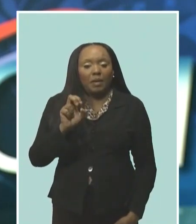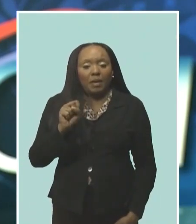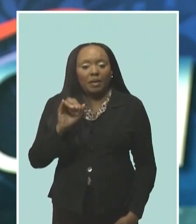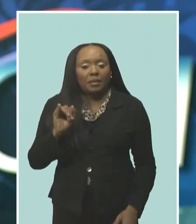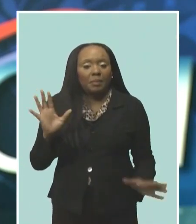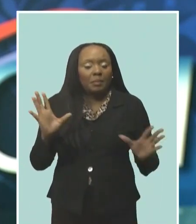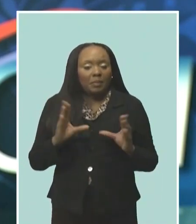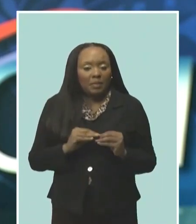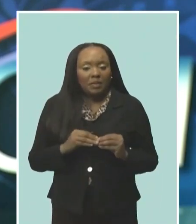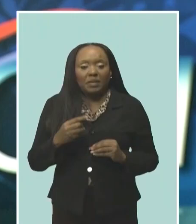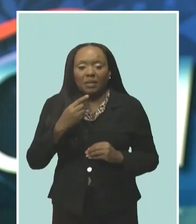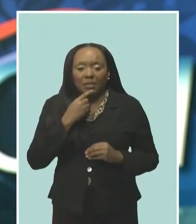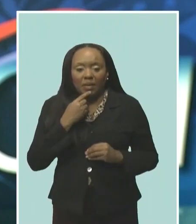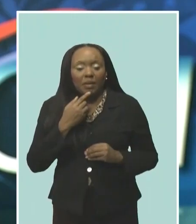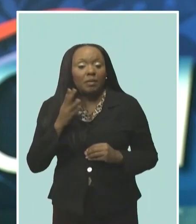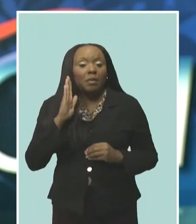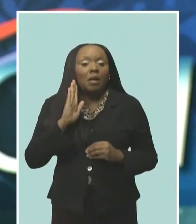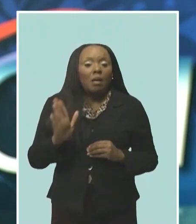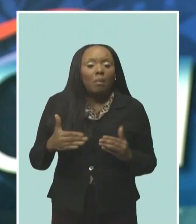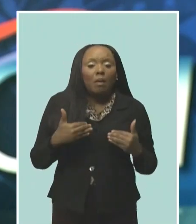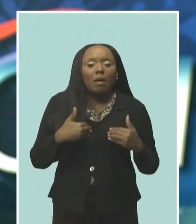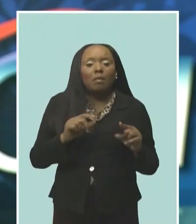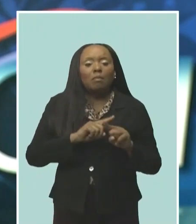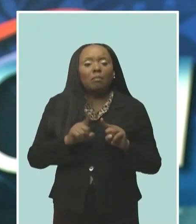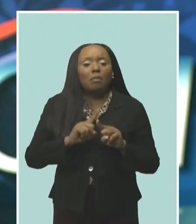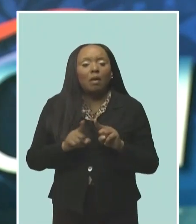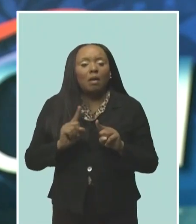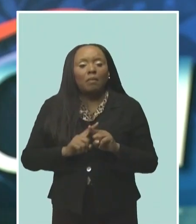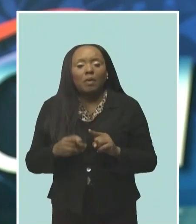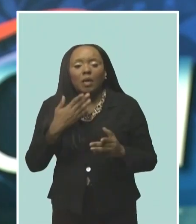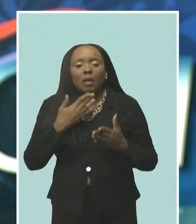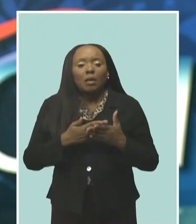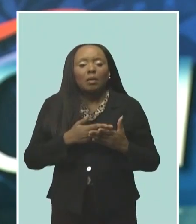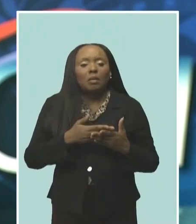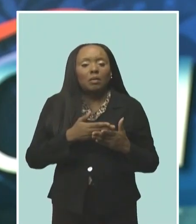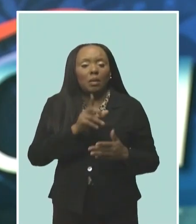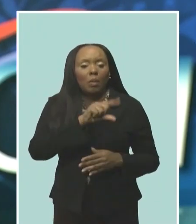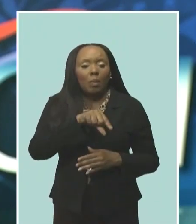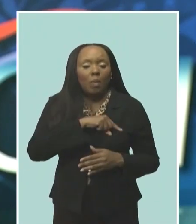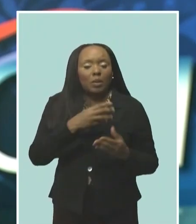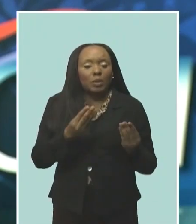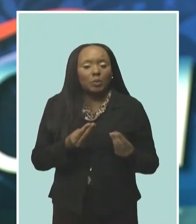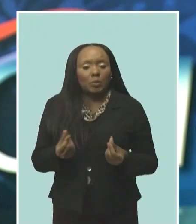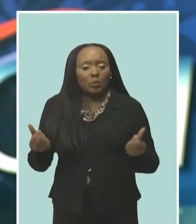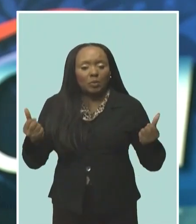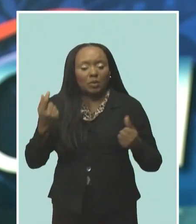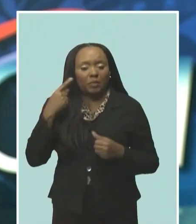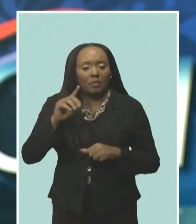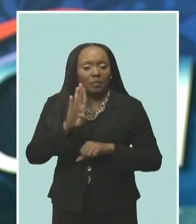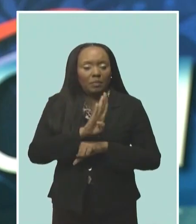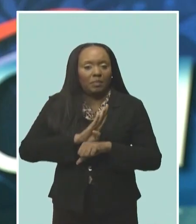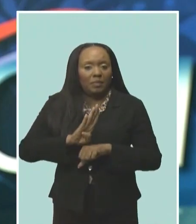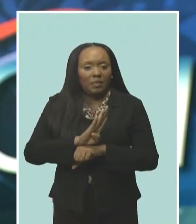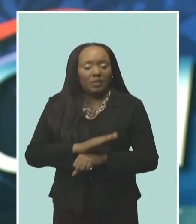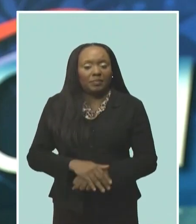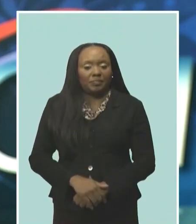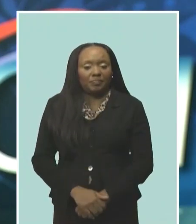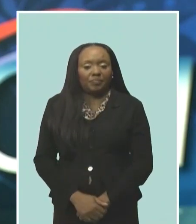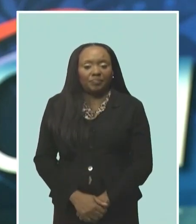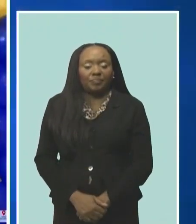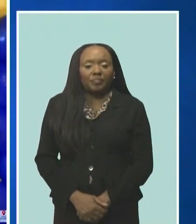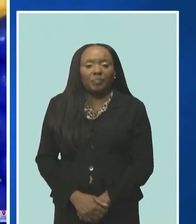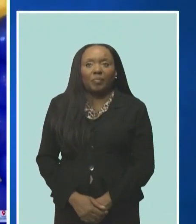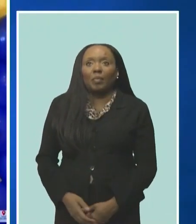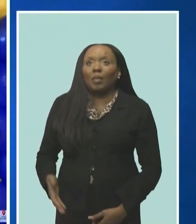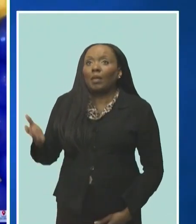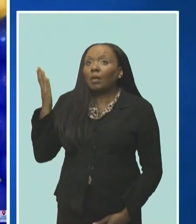Summit, said this is expected to be achieved through facilitating strategic quality solutions for Barbados. We are tasked